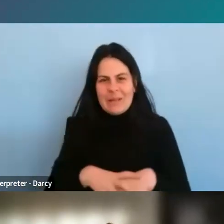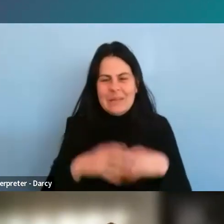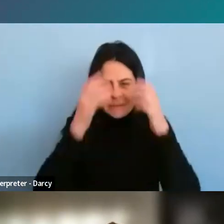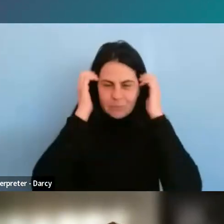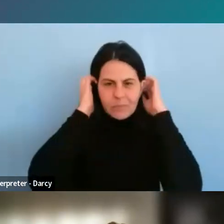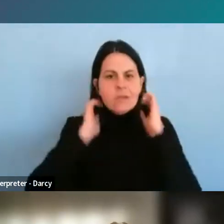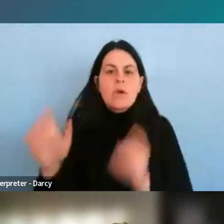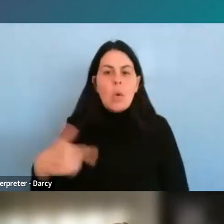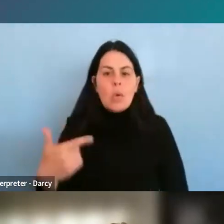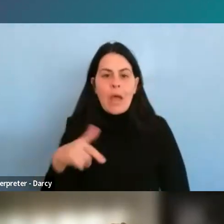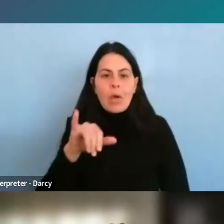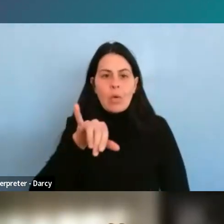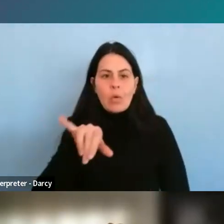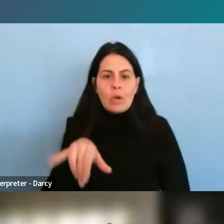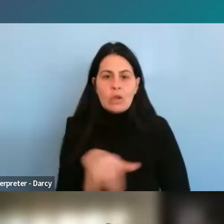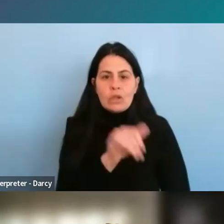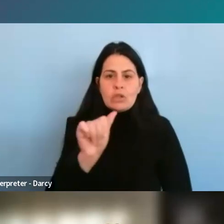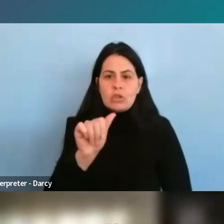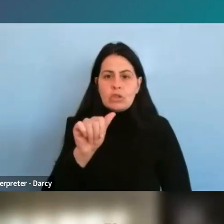have very, very successful